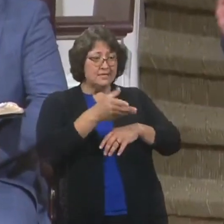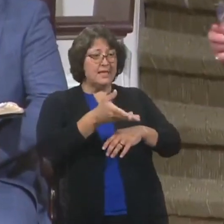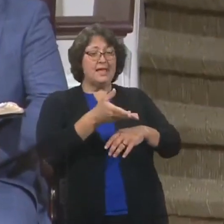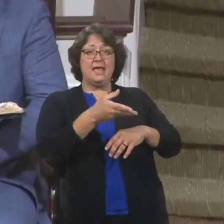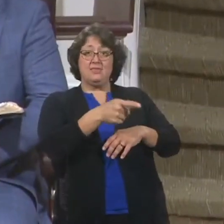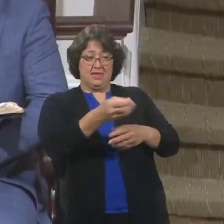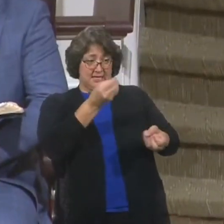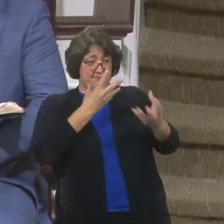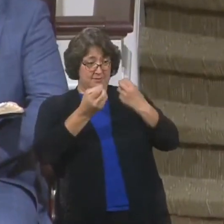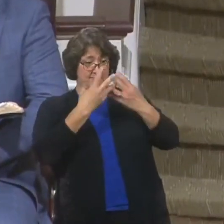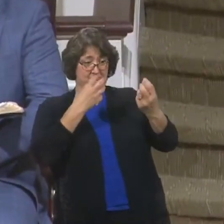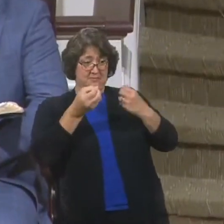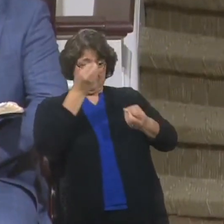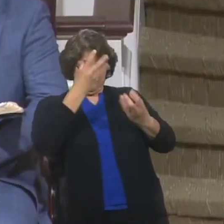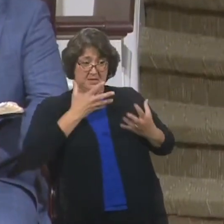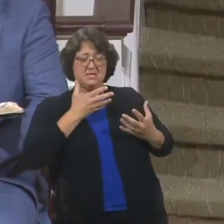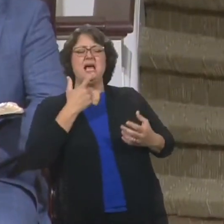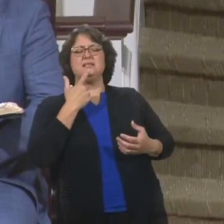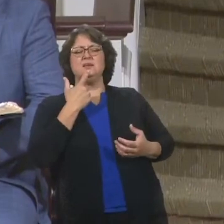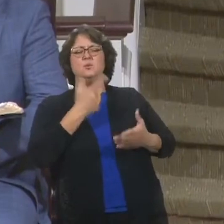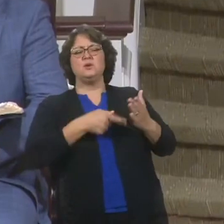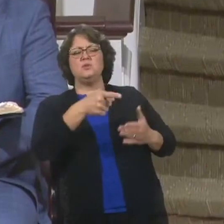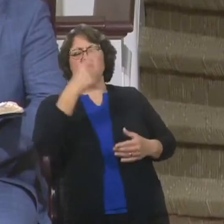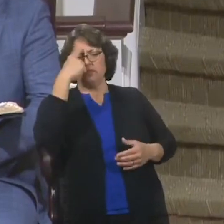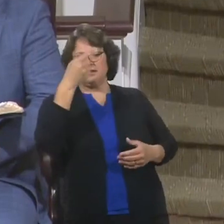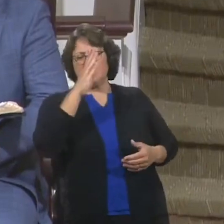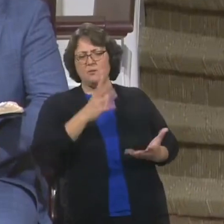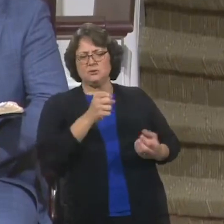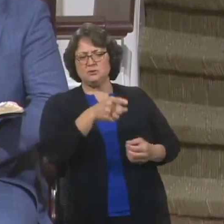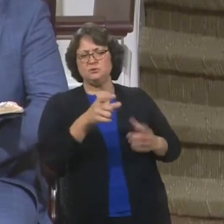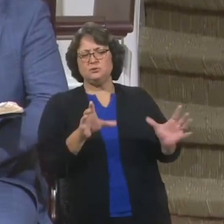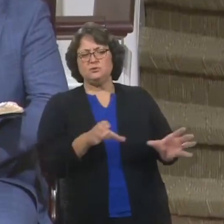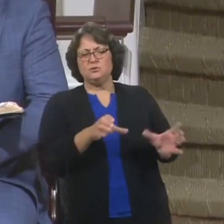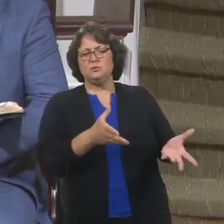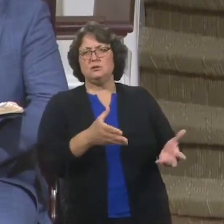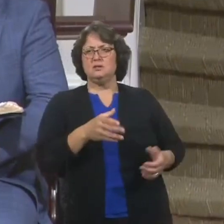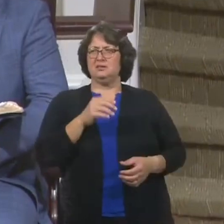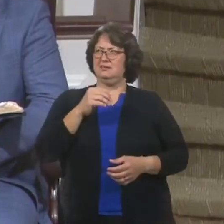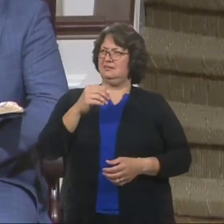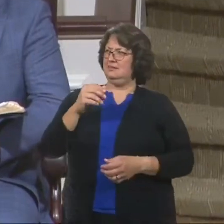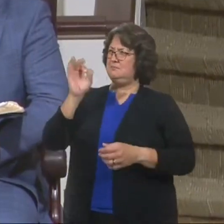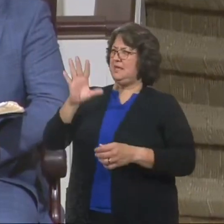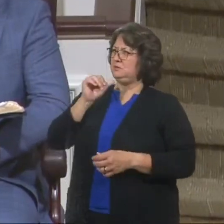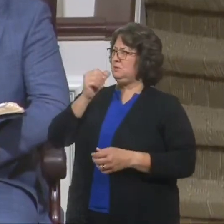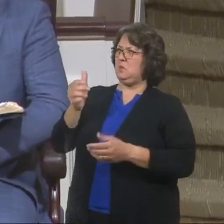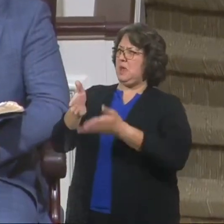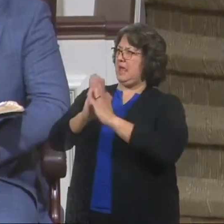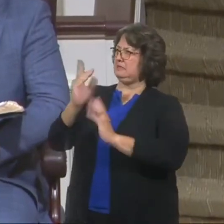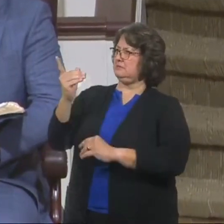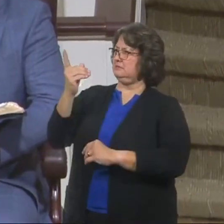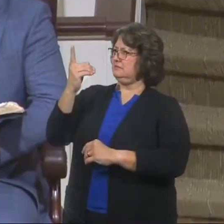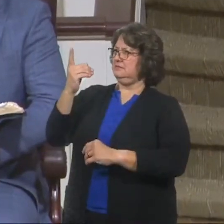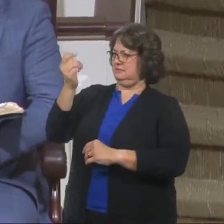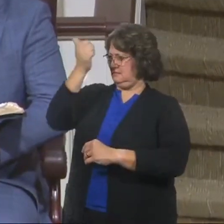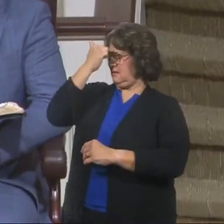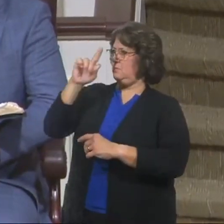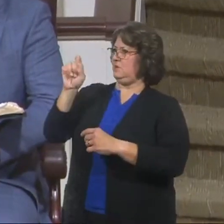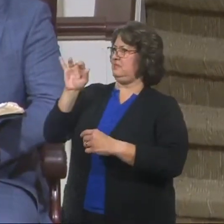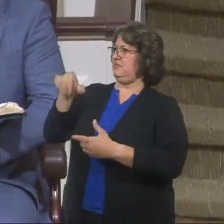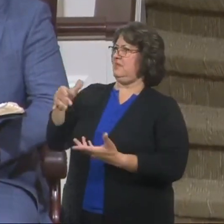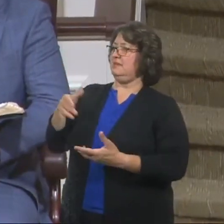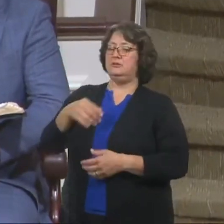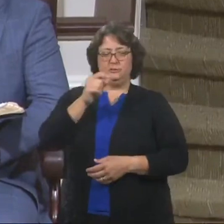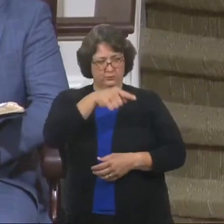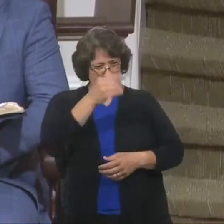of information, and I'll just say, okay, what do you think God wants you to do? And I'll say, Pastor, don't ask a dumb question like that. Oh, but you know what the